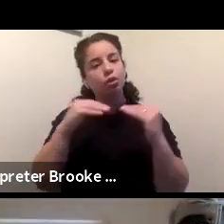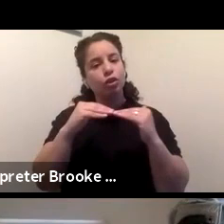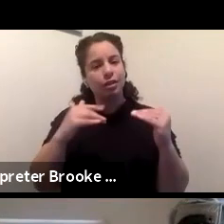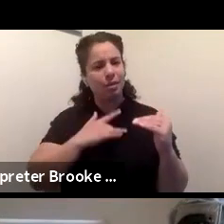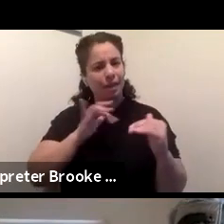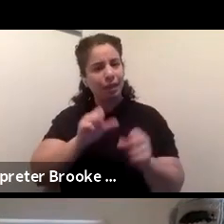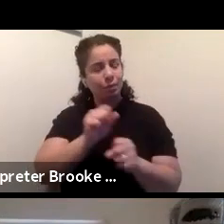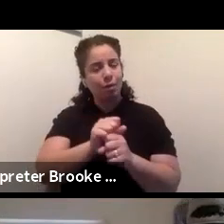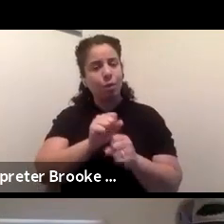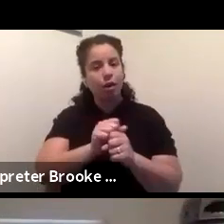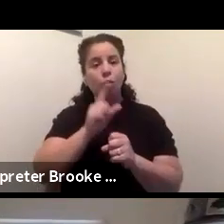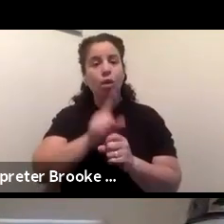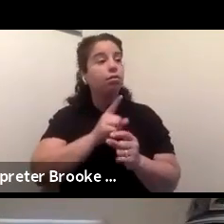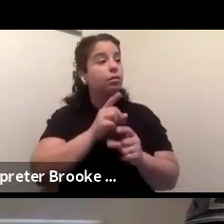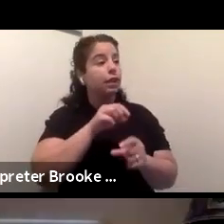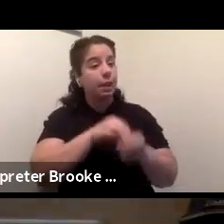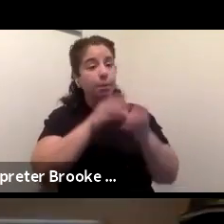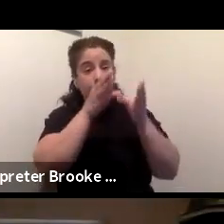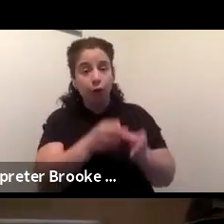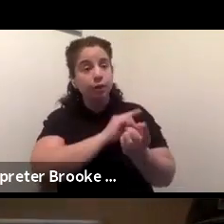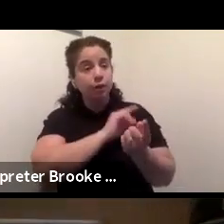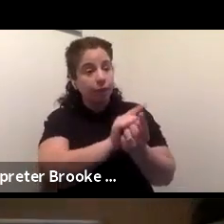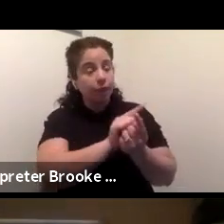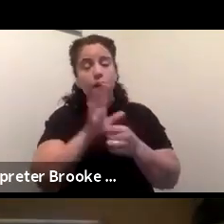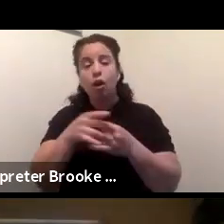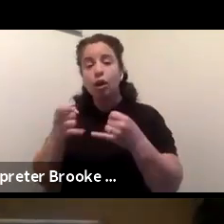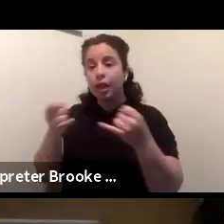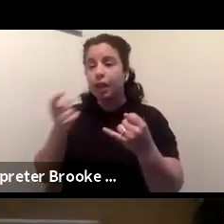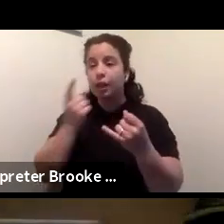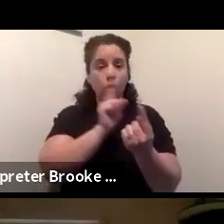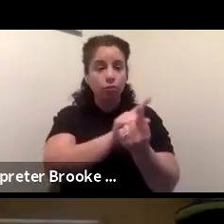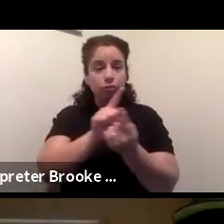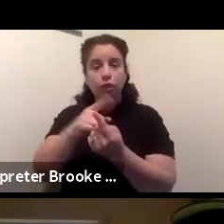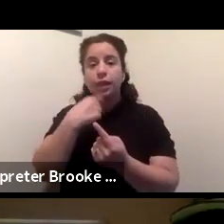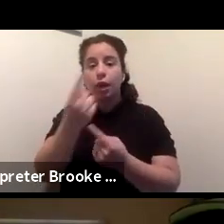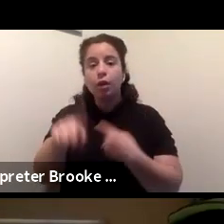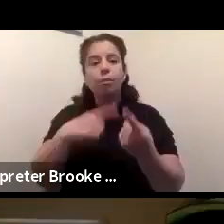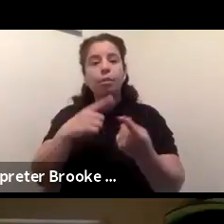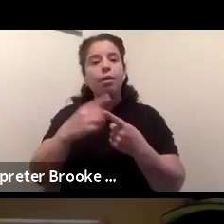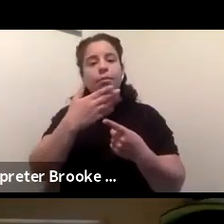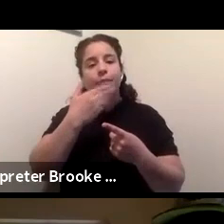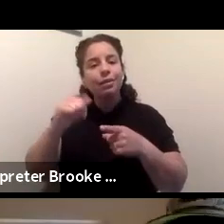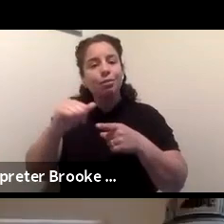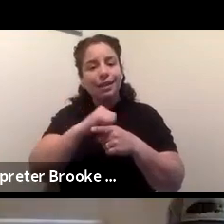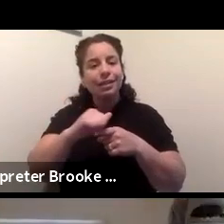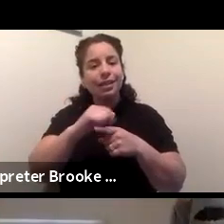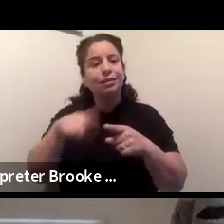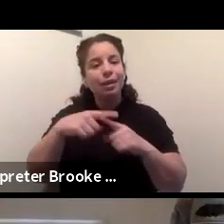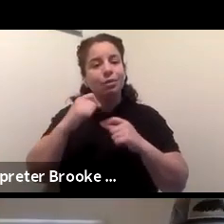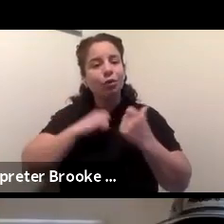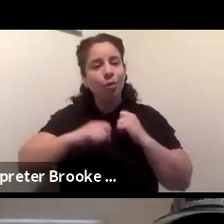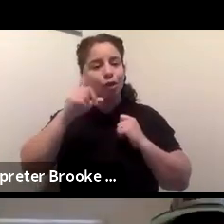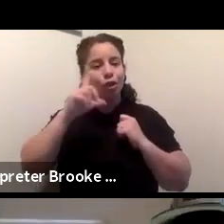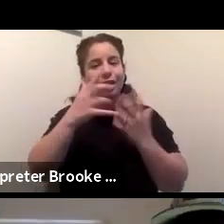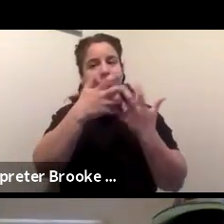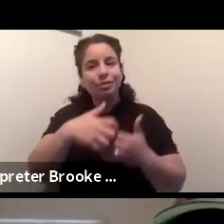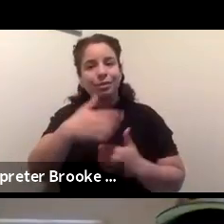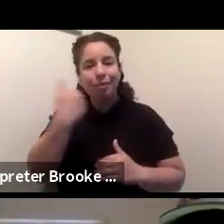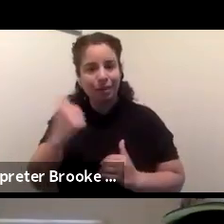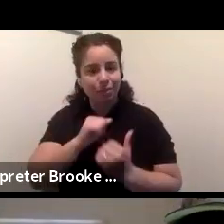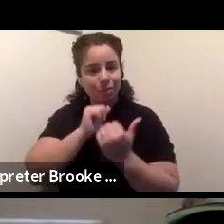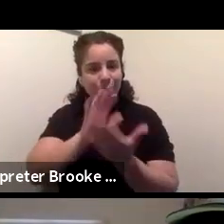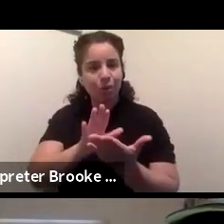life and online to create performances of justice and best practices. And the thing that is unsettling,